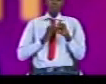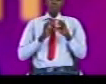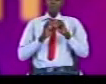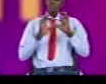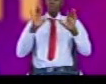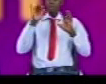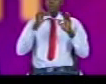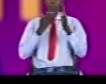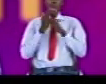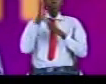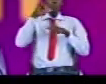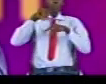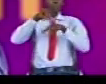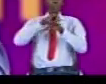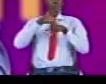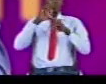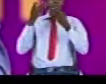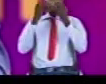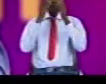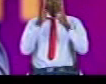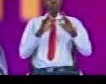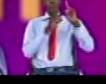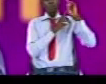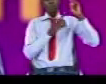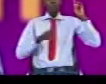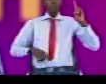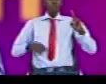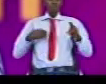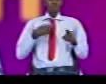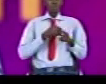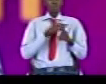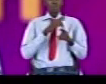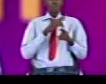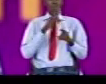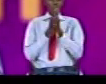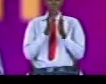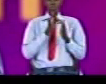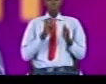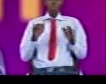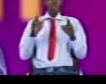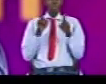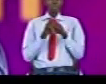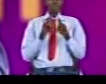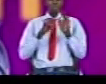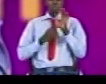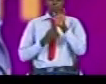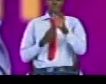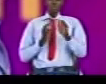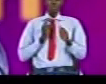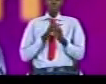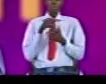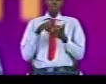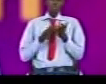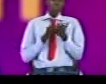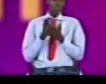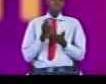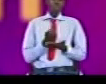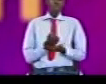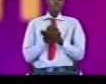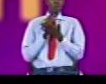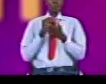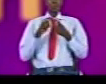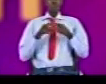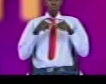servant. Lord, we are praying. As you have revealed this truth to us, help us to abide in this